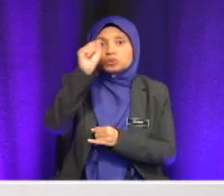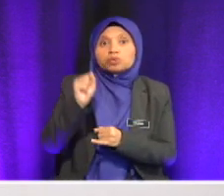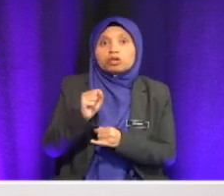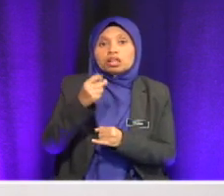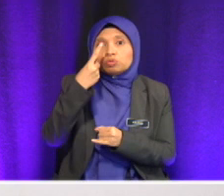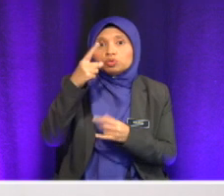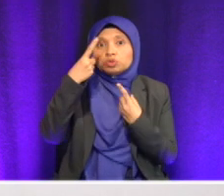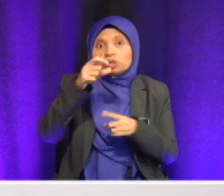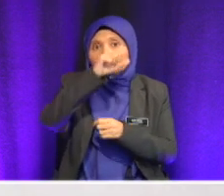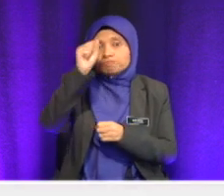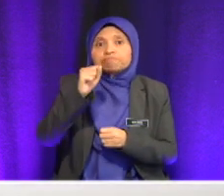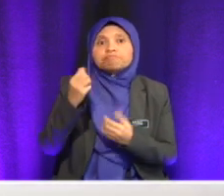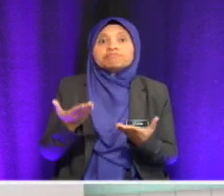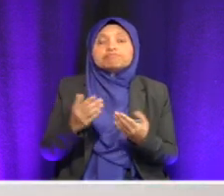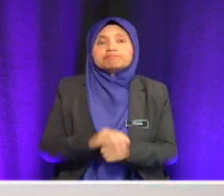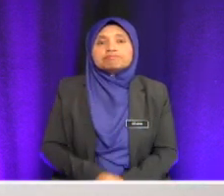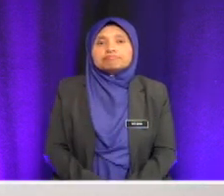question?